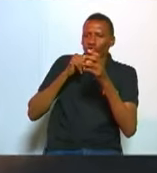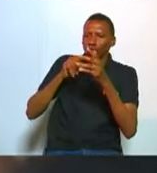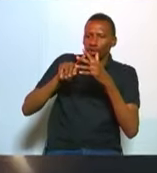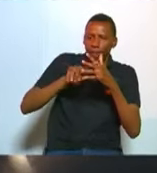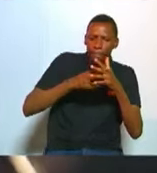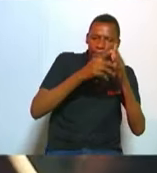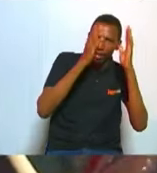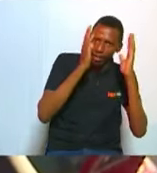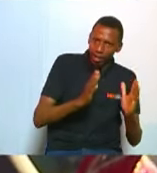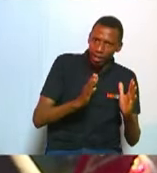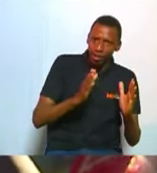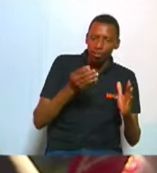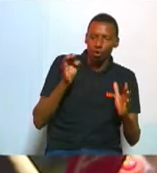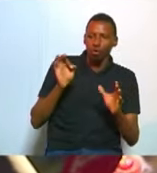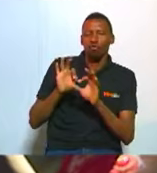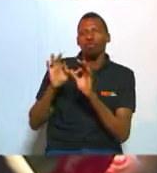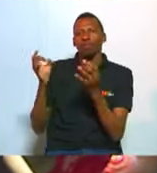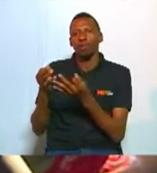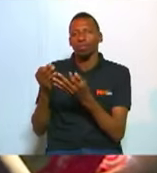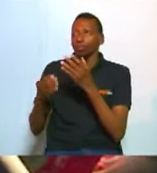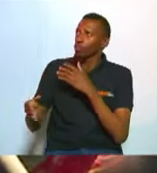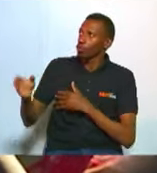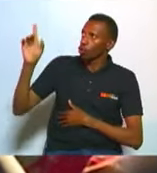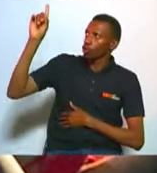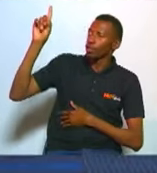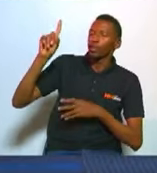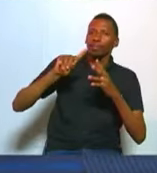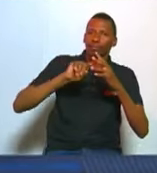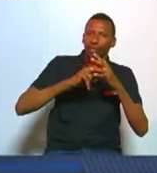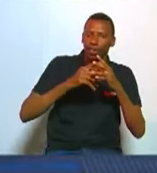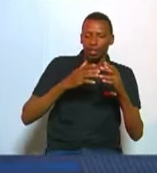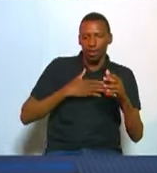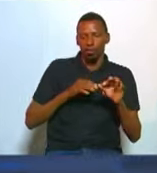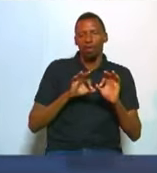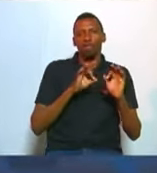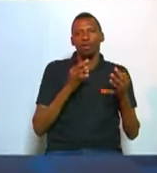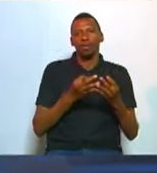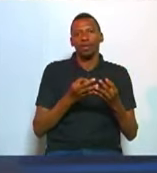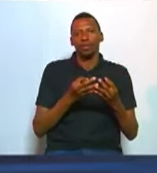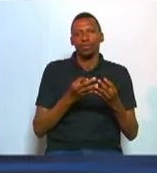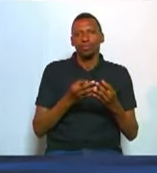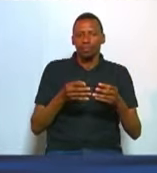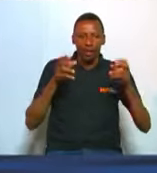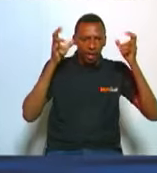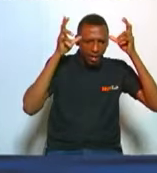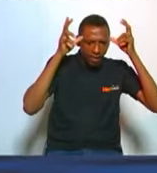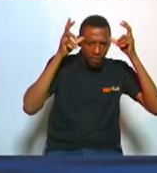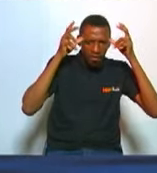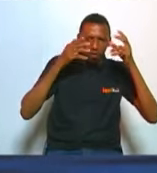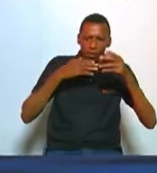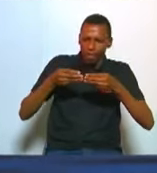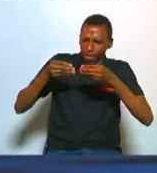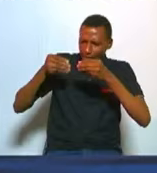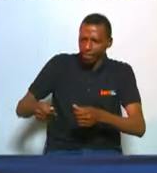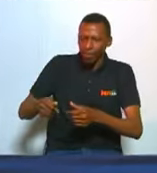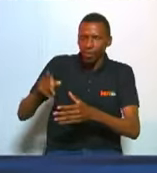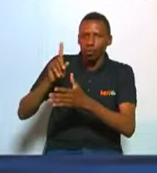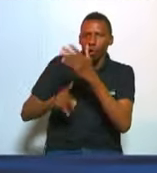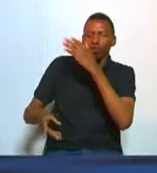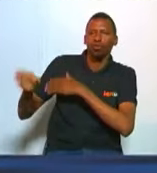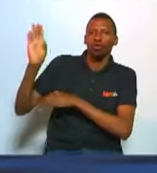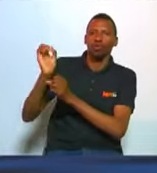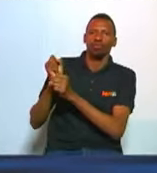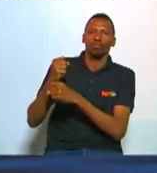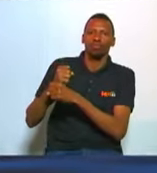the author of our families. So the devil is fighting what God made. We have to protect it